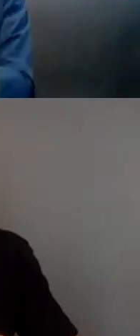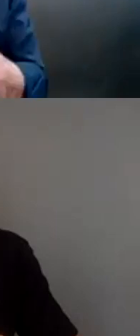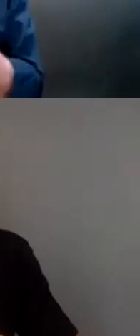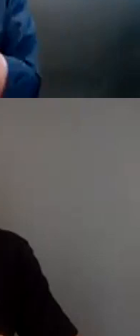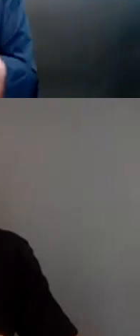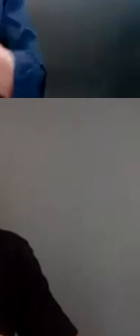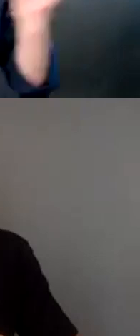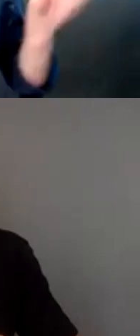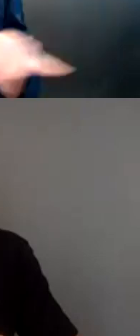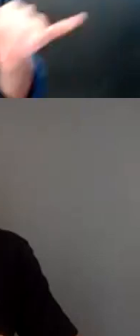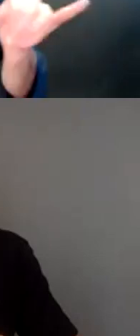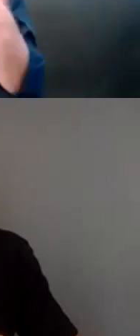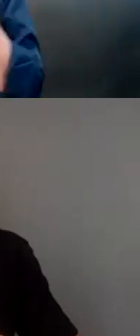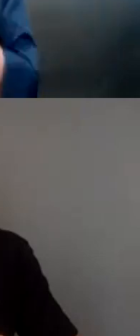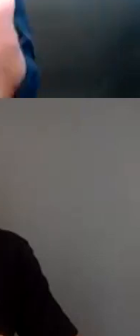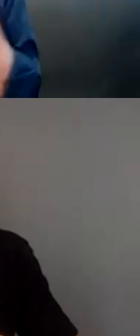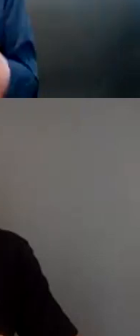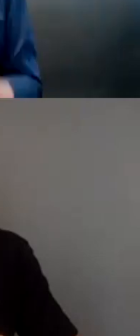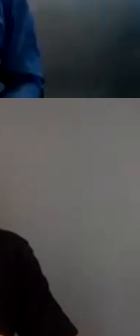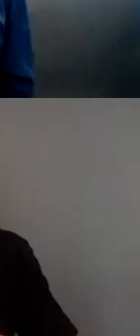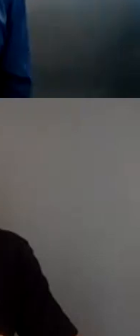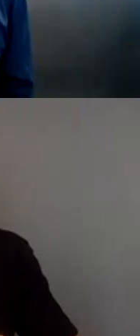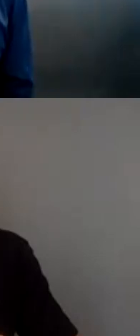I agree. And there was just one comment here about,